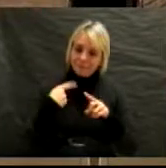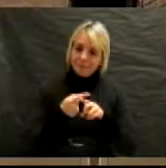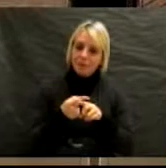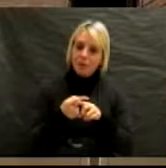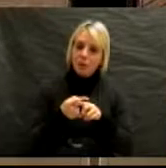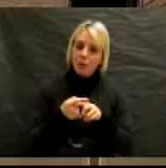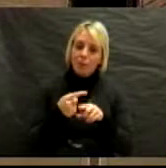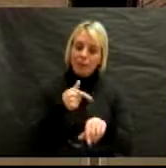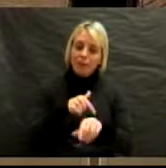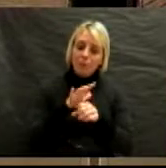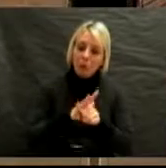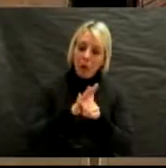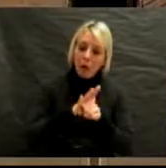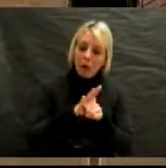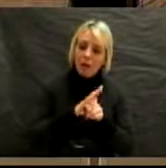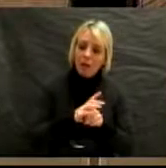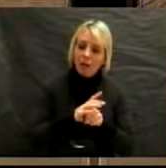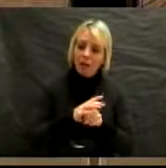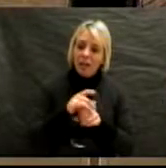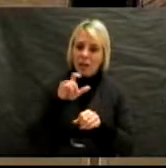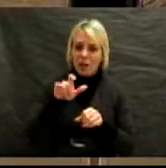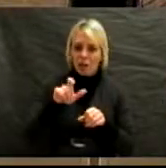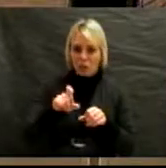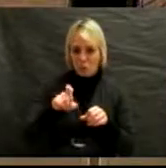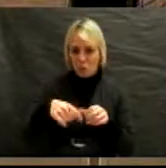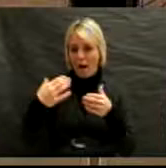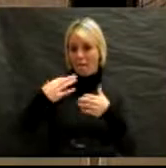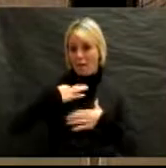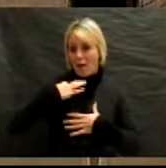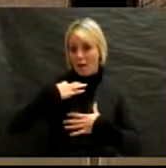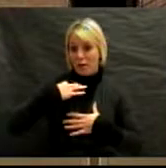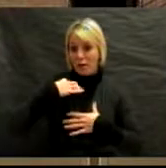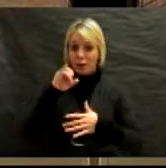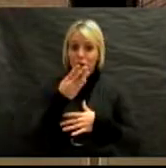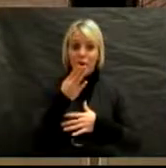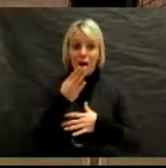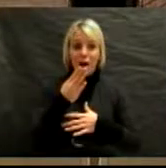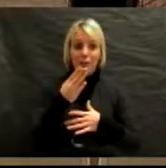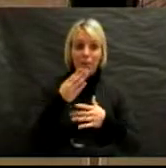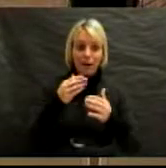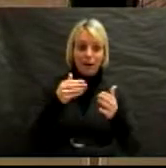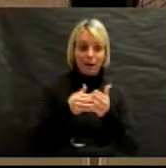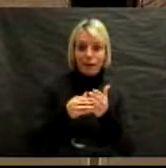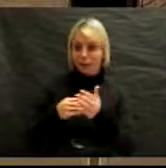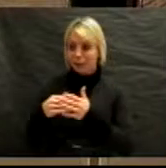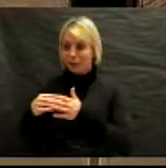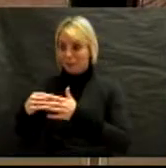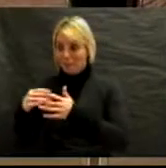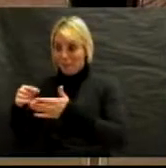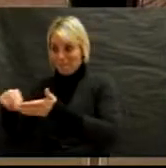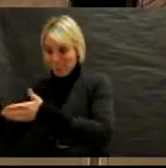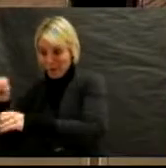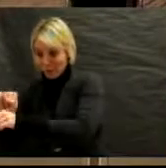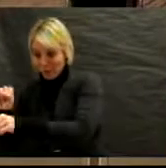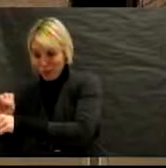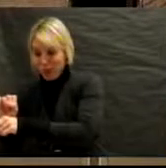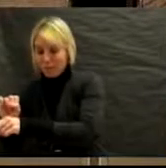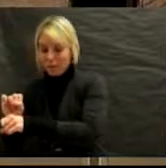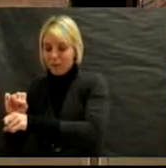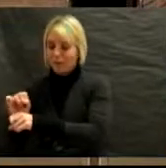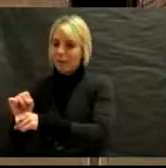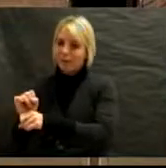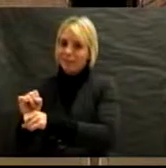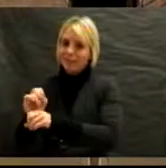paid for, you look at it a little bit differently. The other reason I speak for it is we need to